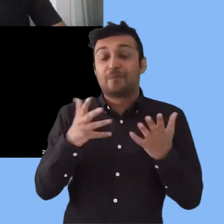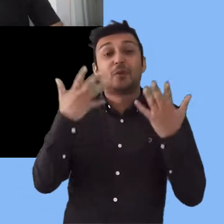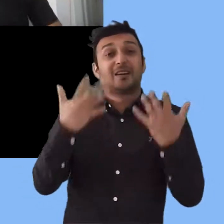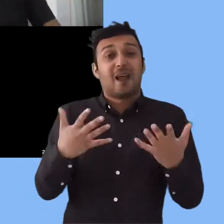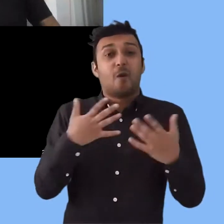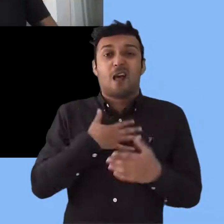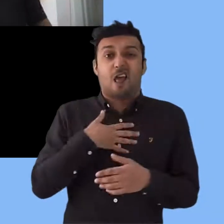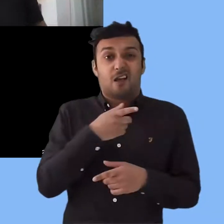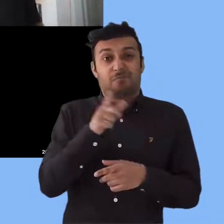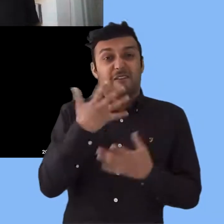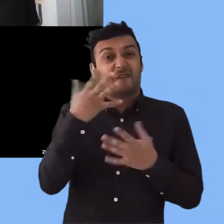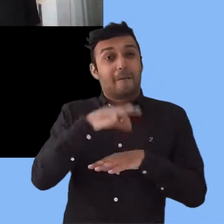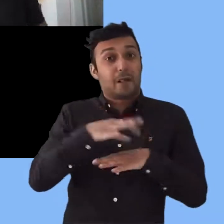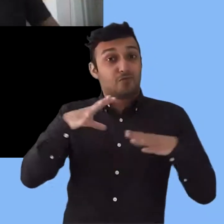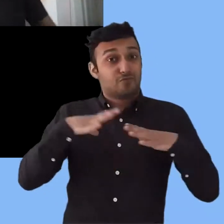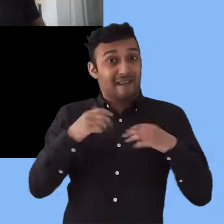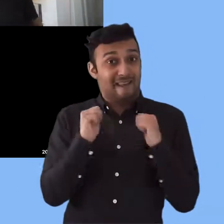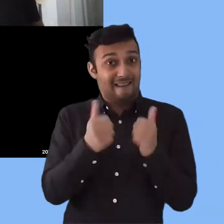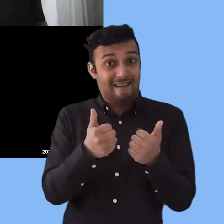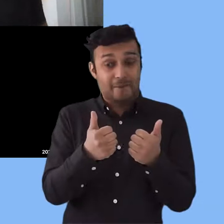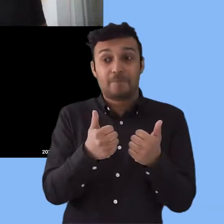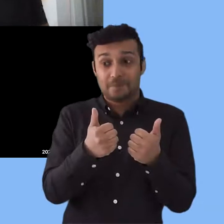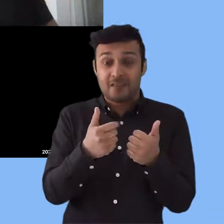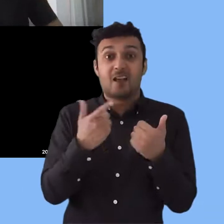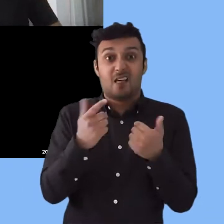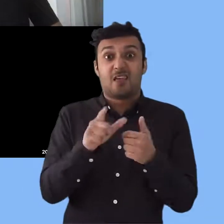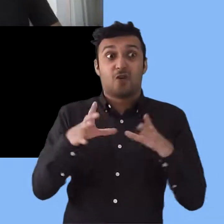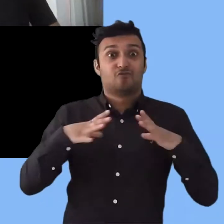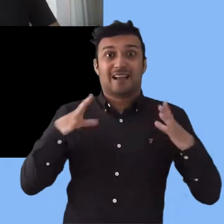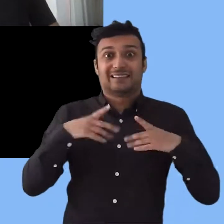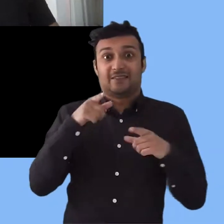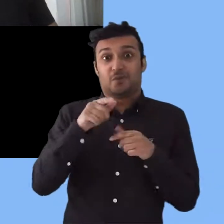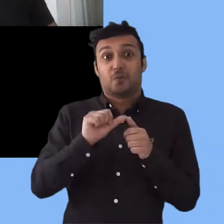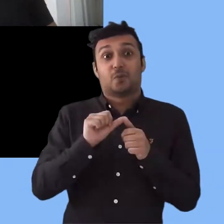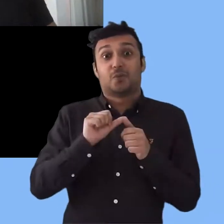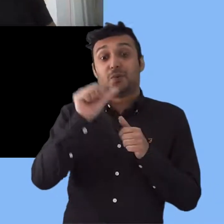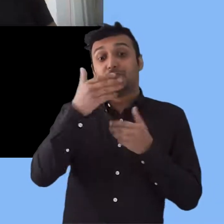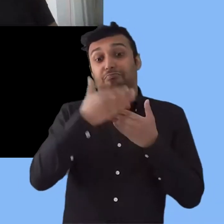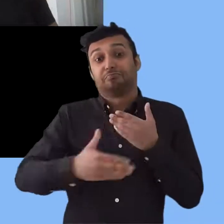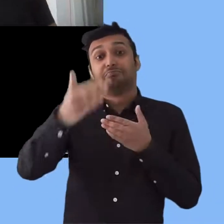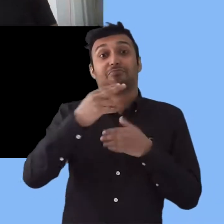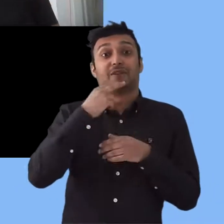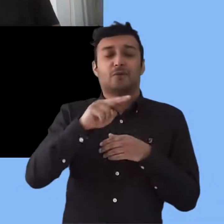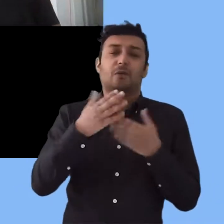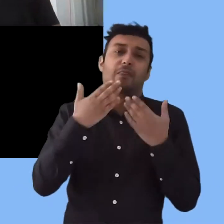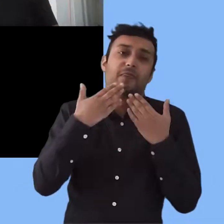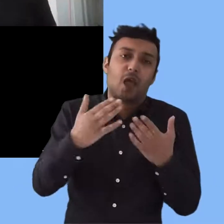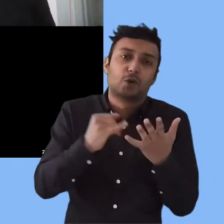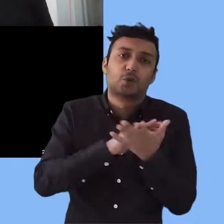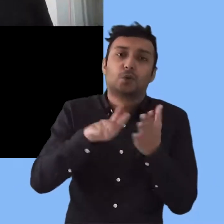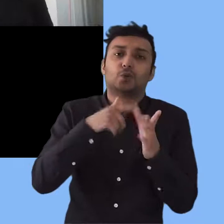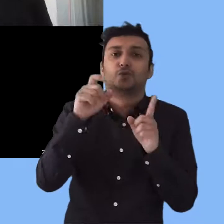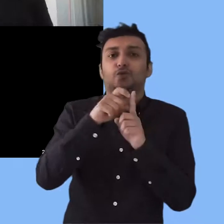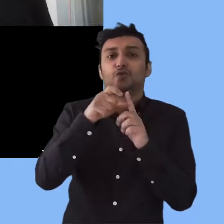to take a 5-minute comfort break, I believe, Jules, as we get ready for the rest of the afternoon. Thank you so much, Shaddai. I really